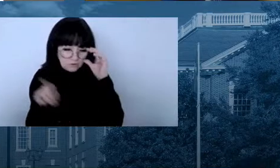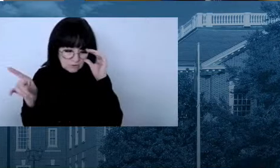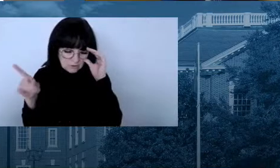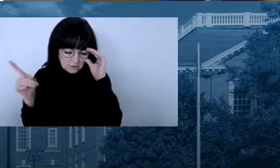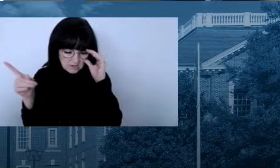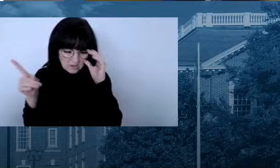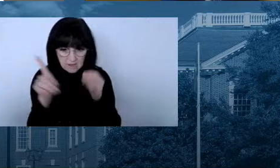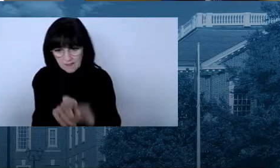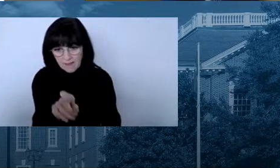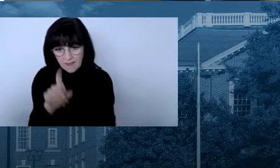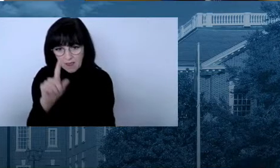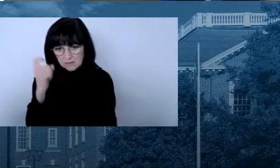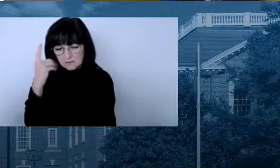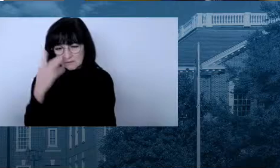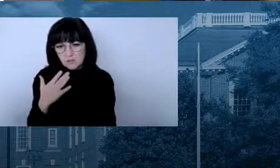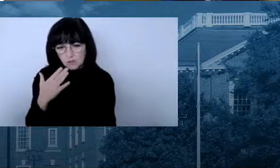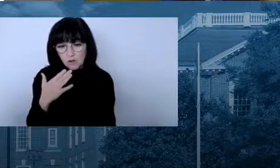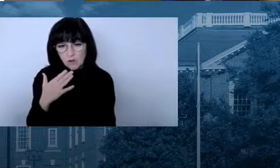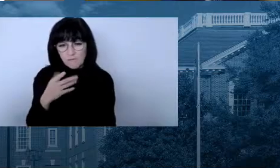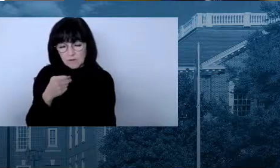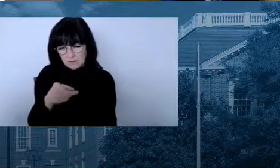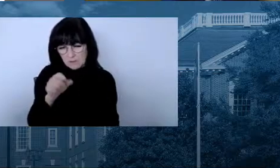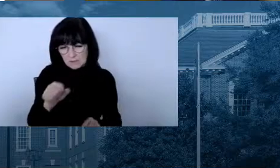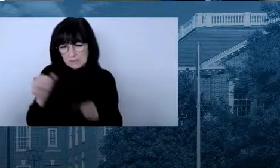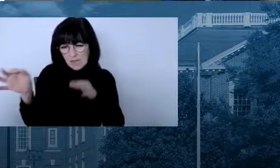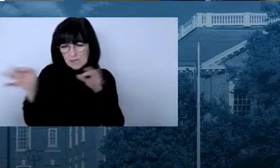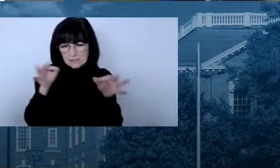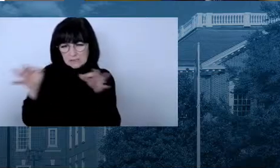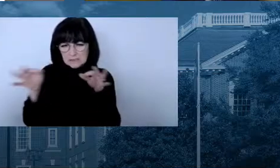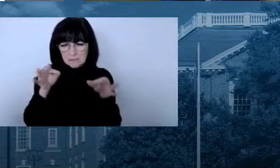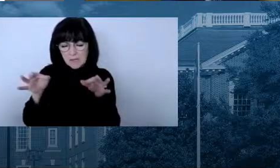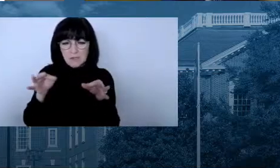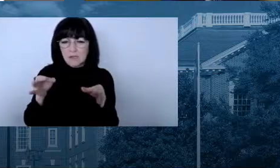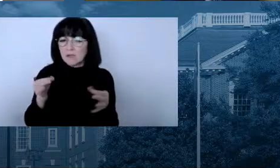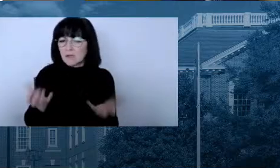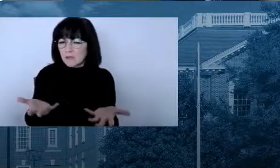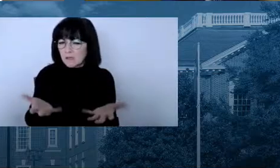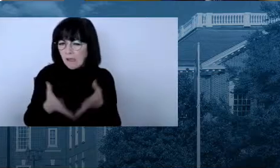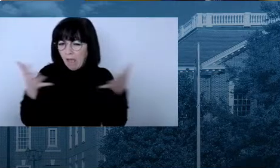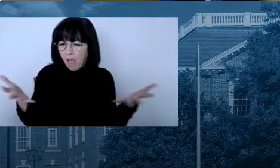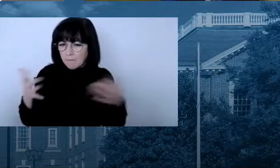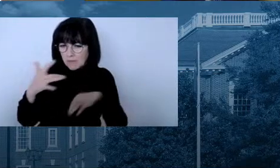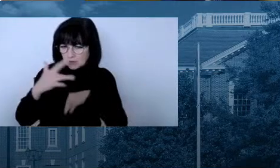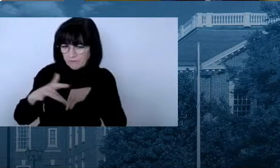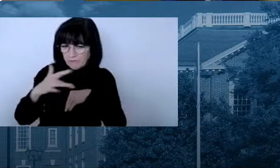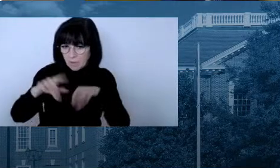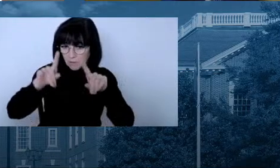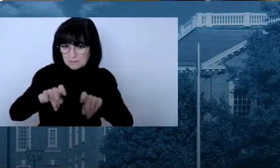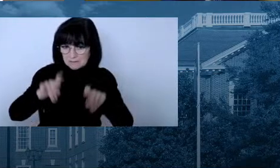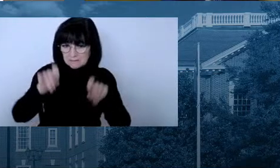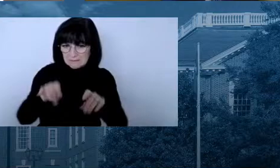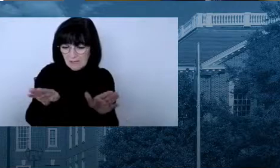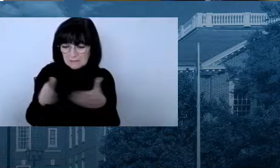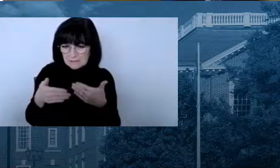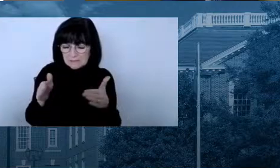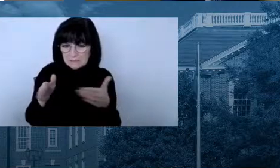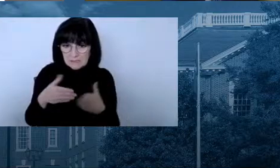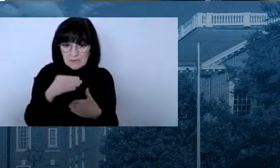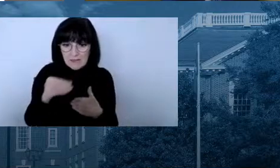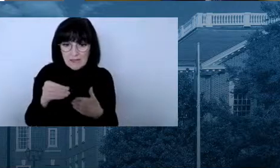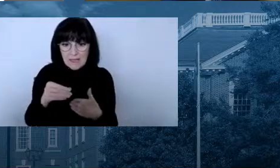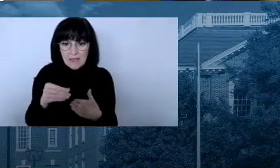could please touch on the availability of testing kits, and then separately to the clinicians on the phone, if you